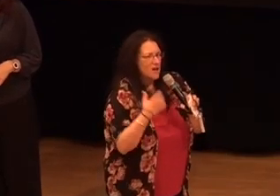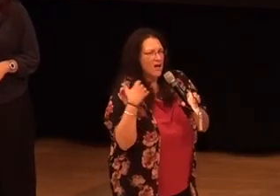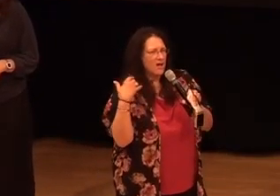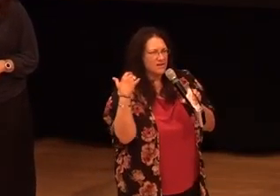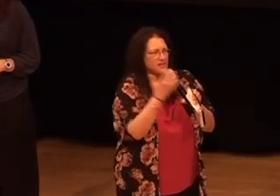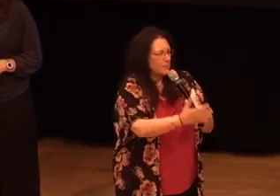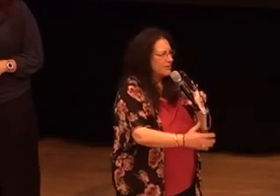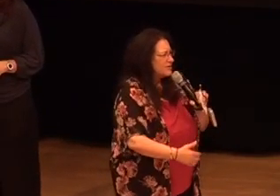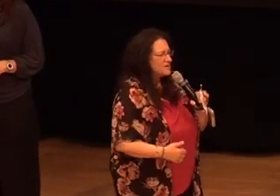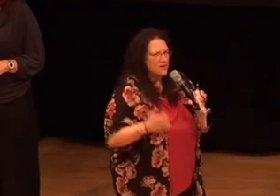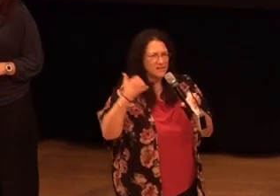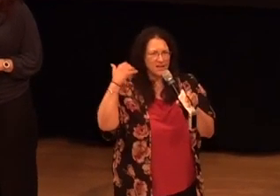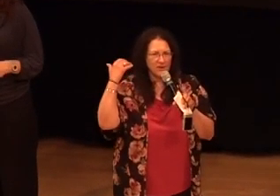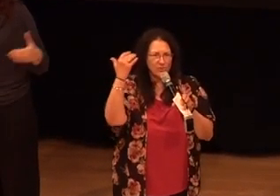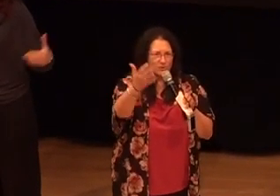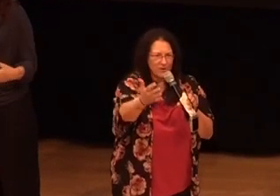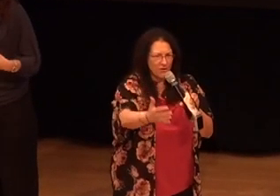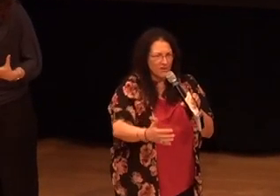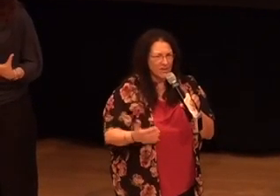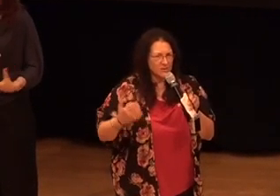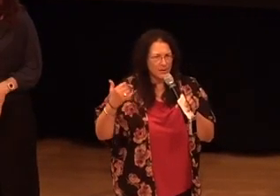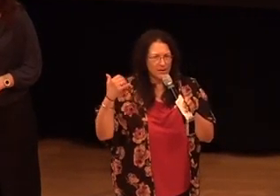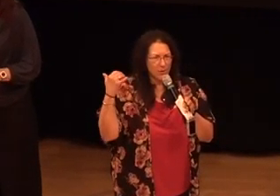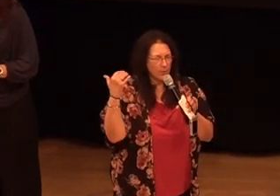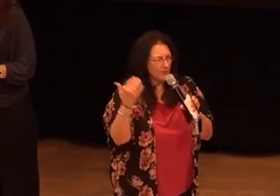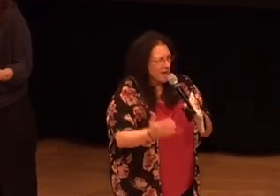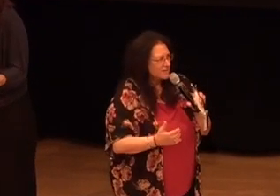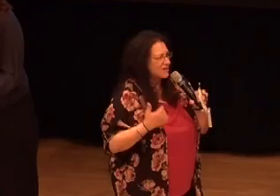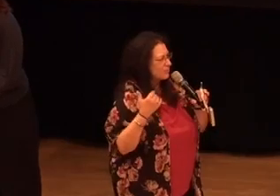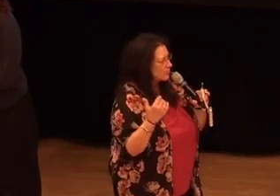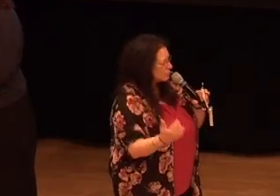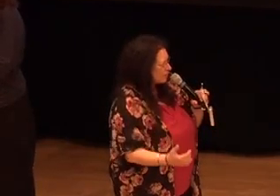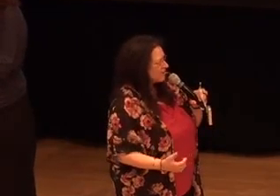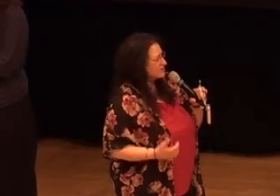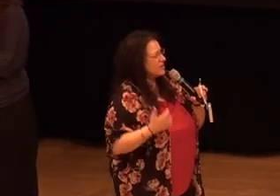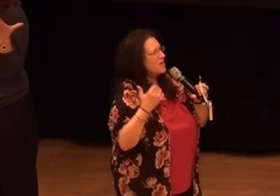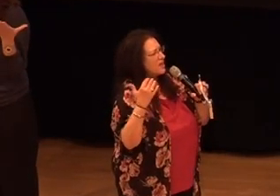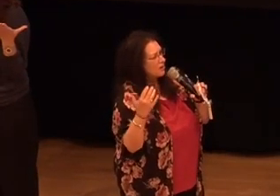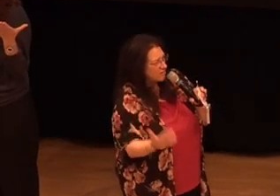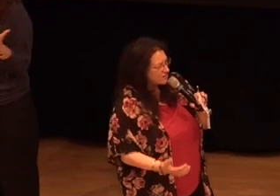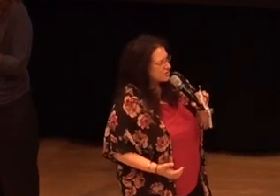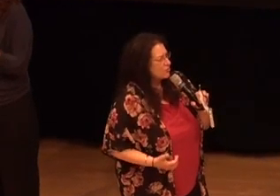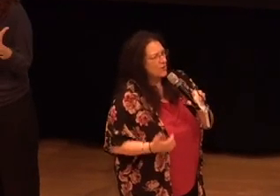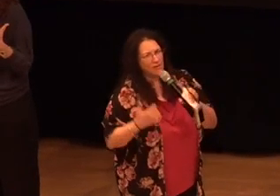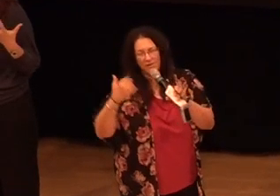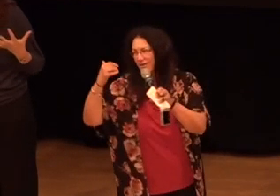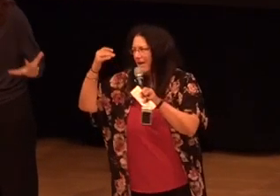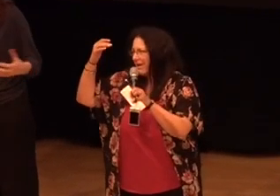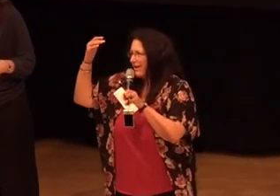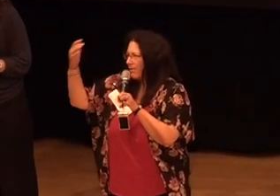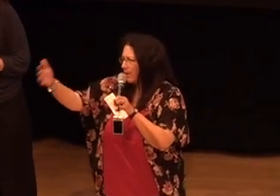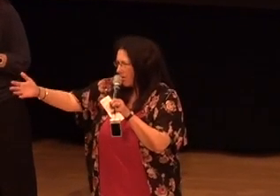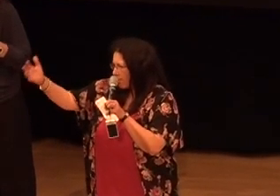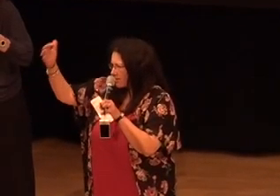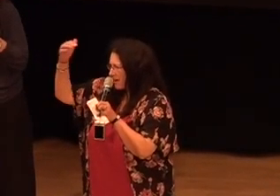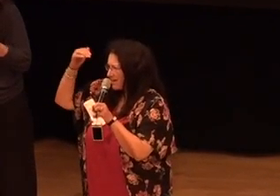dance. And disability studies and inclusion in the arts has been helping with casting and portrayals and authentic storylines.